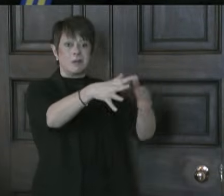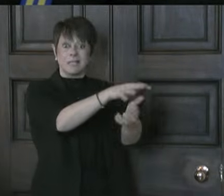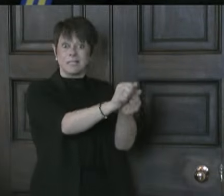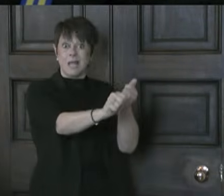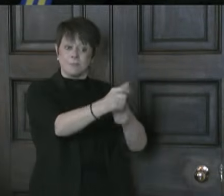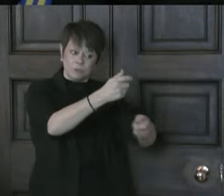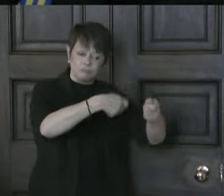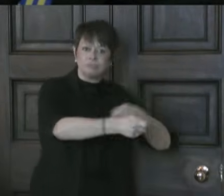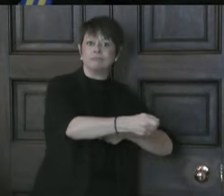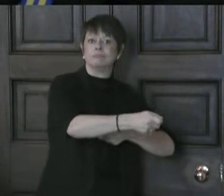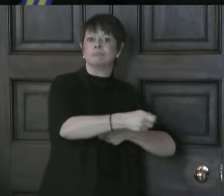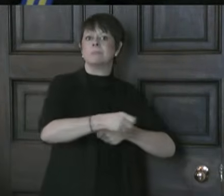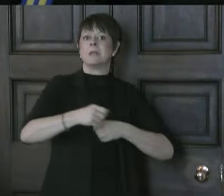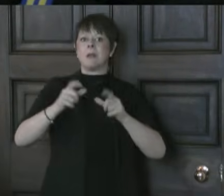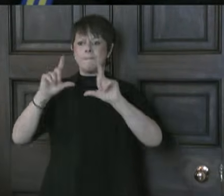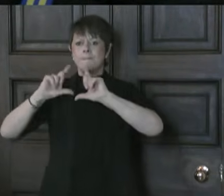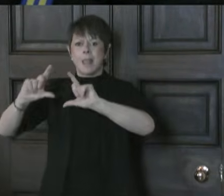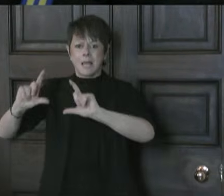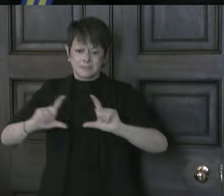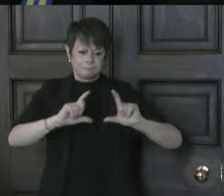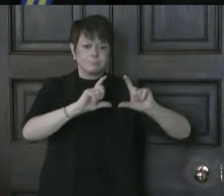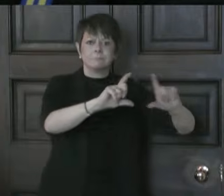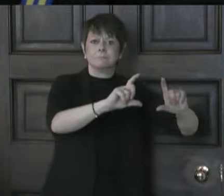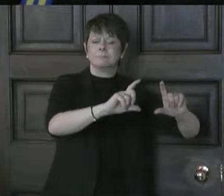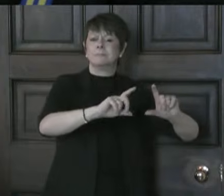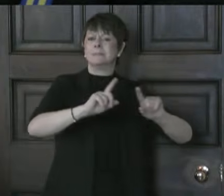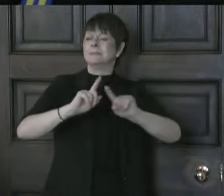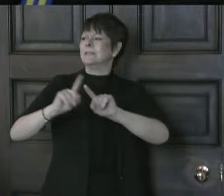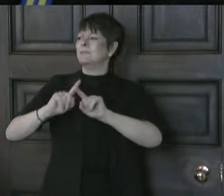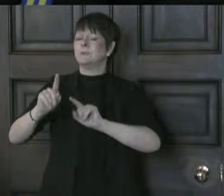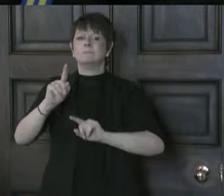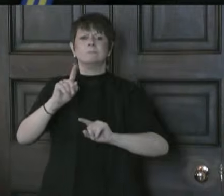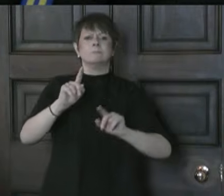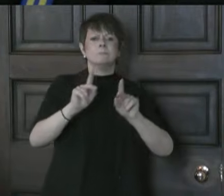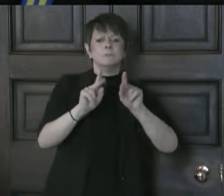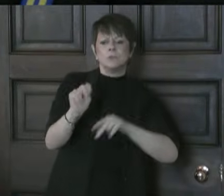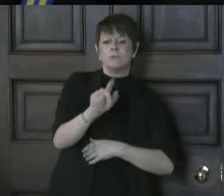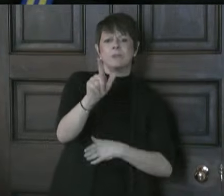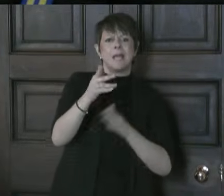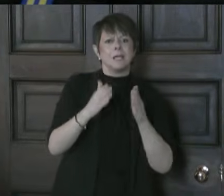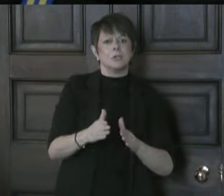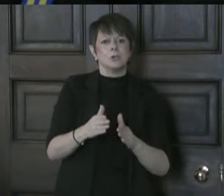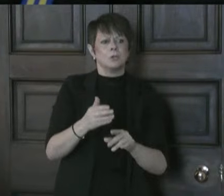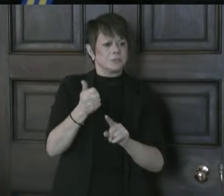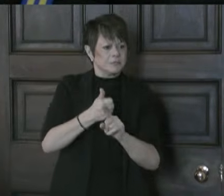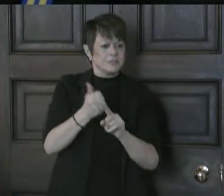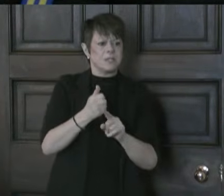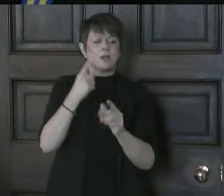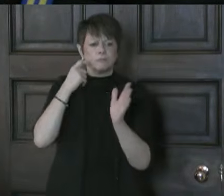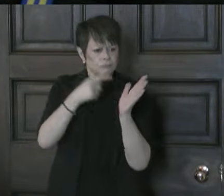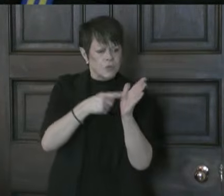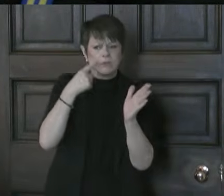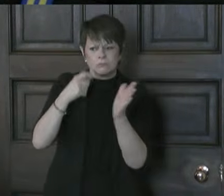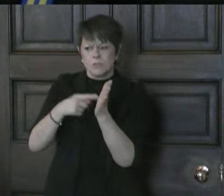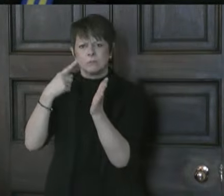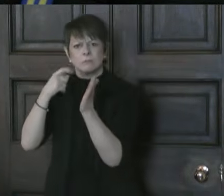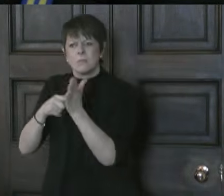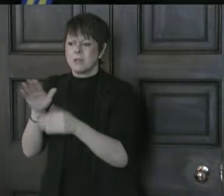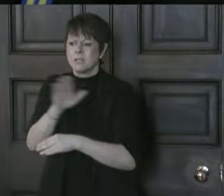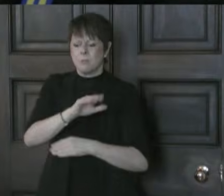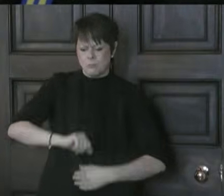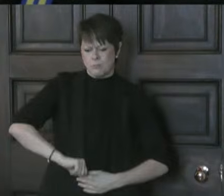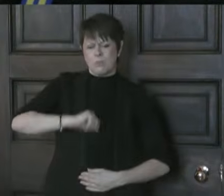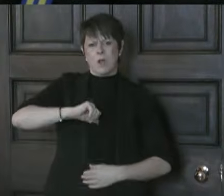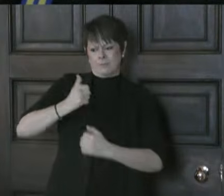commemorative plaques, and educating generations of Newfoundlanders and Labradorians about their proud military